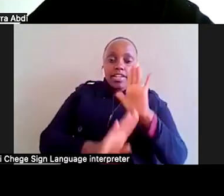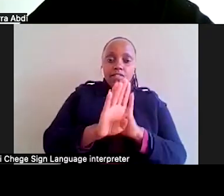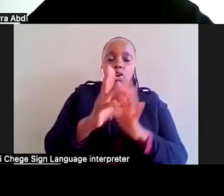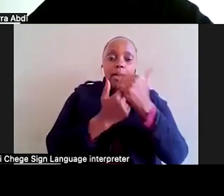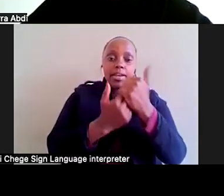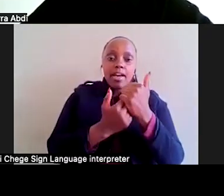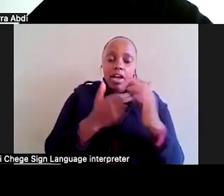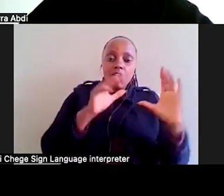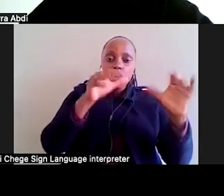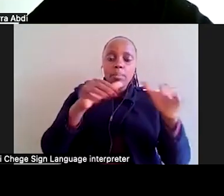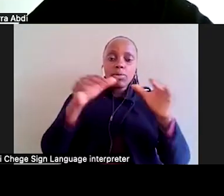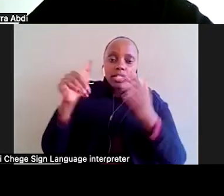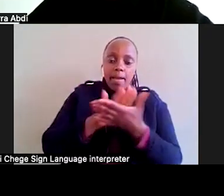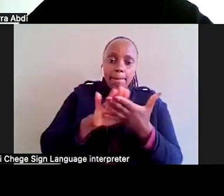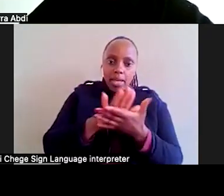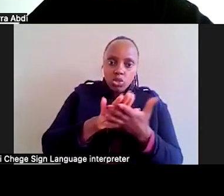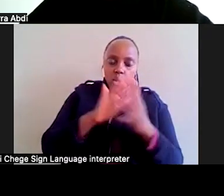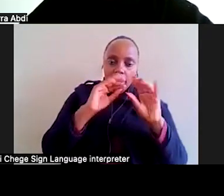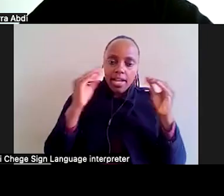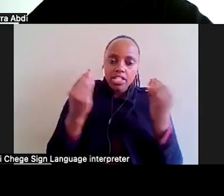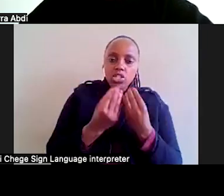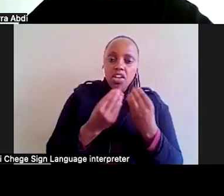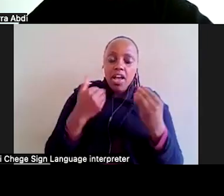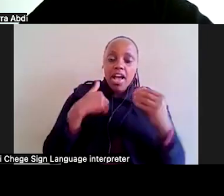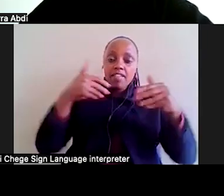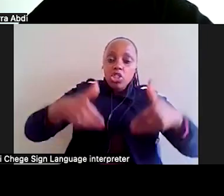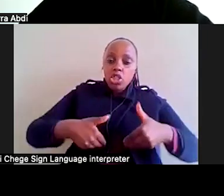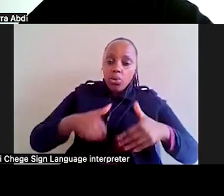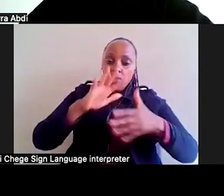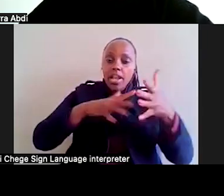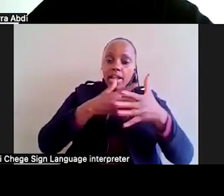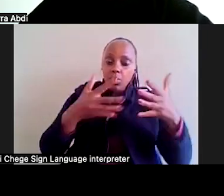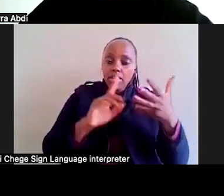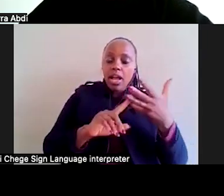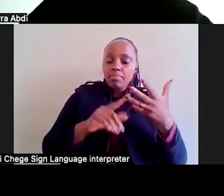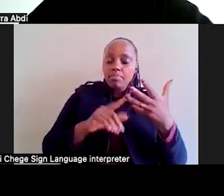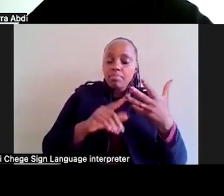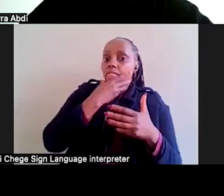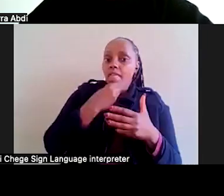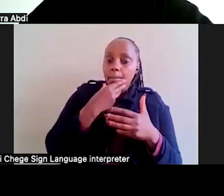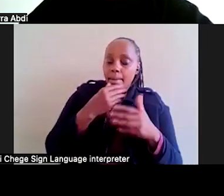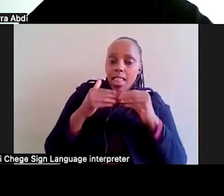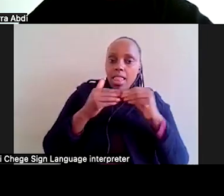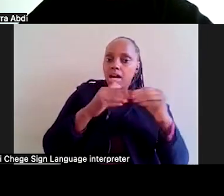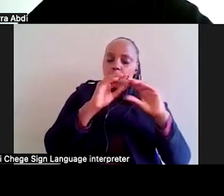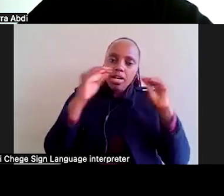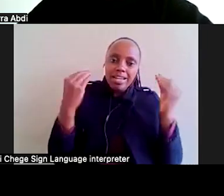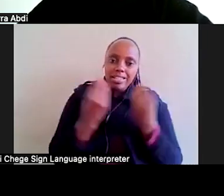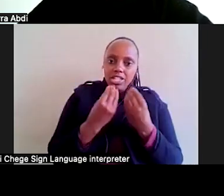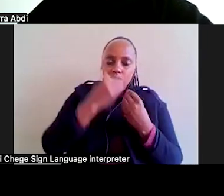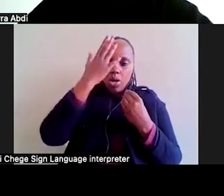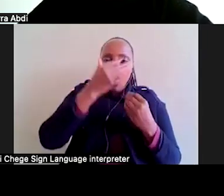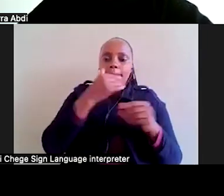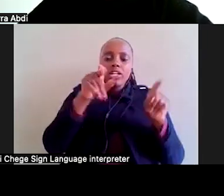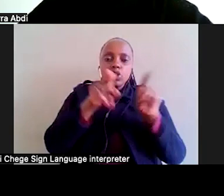the community-based organizations, we have the youth networks, we have the men-led organizations, because men are